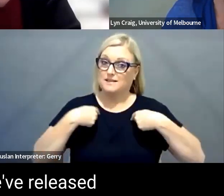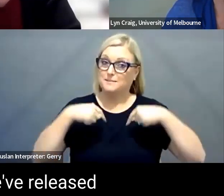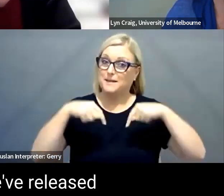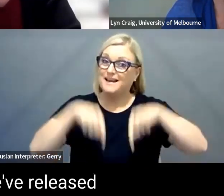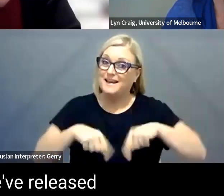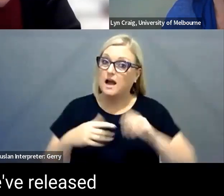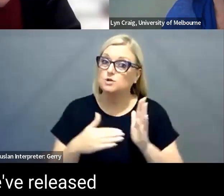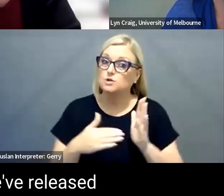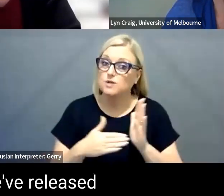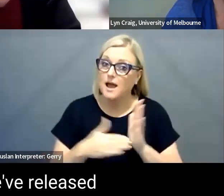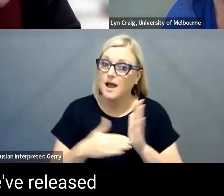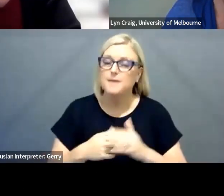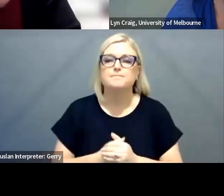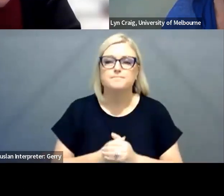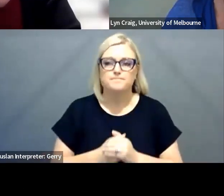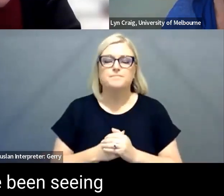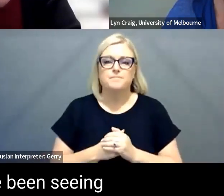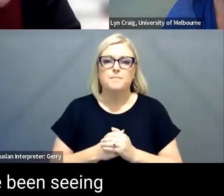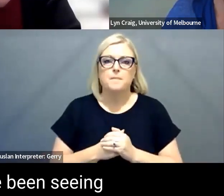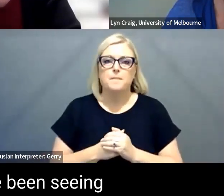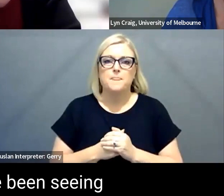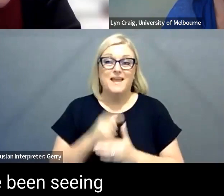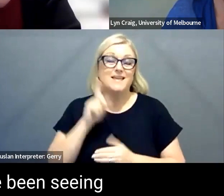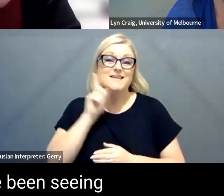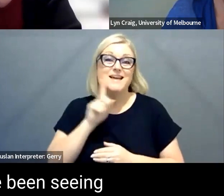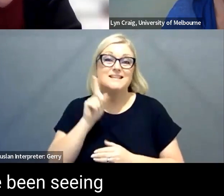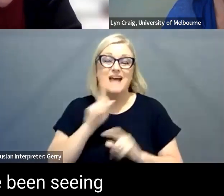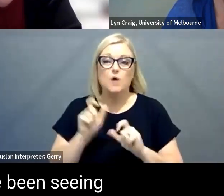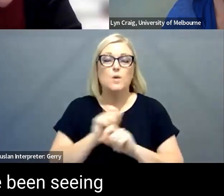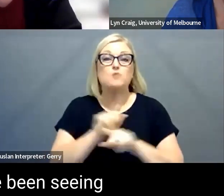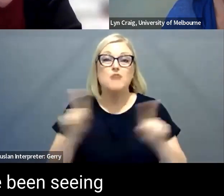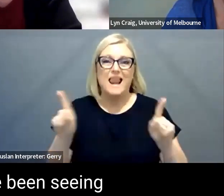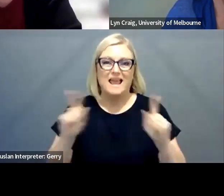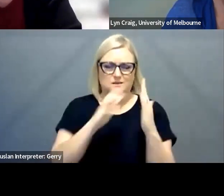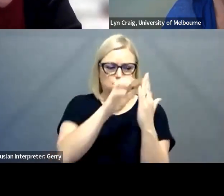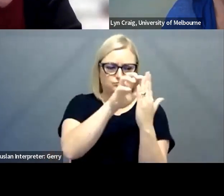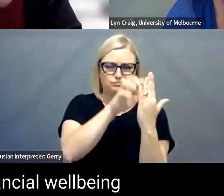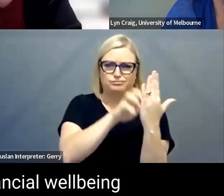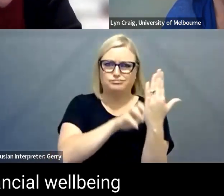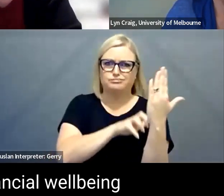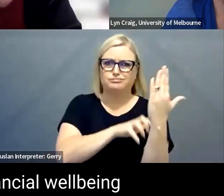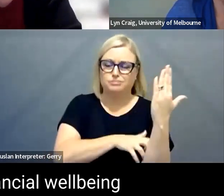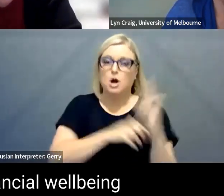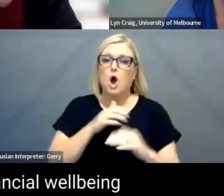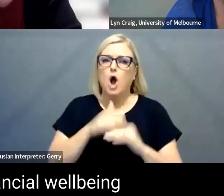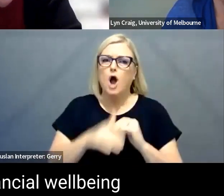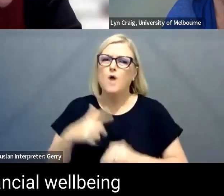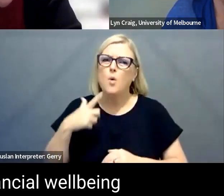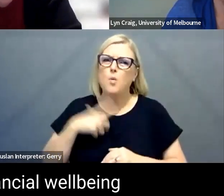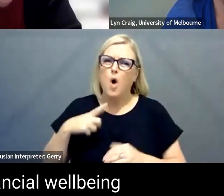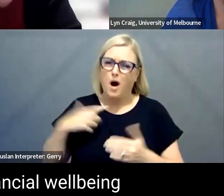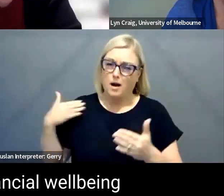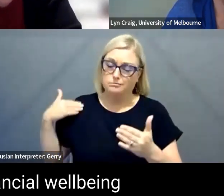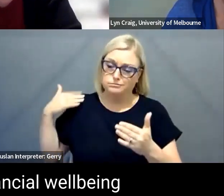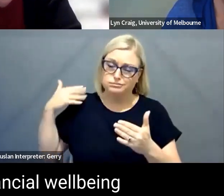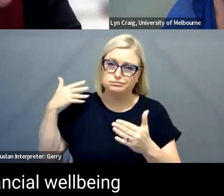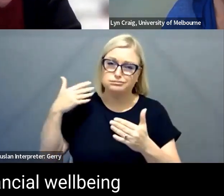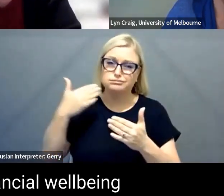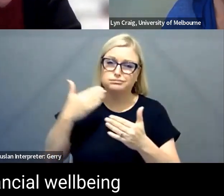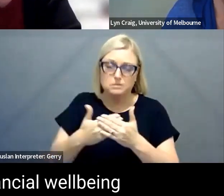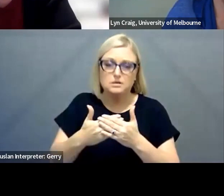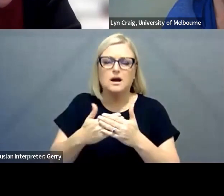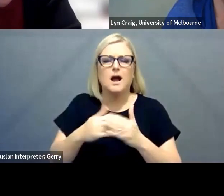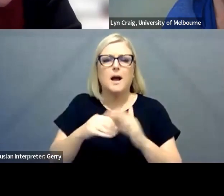Yes, look, we've released a deep dive into why we've been seeing a persistent gap between the financial wellbeing of men and women